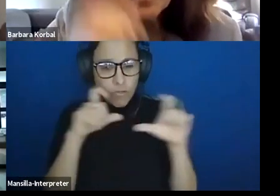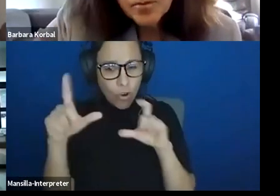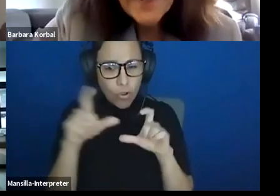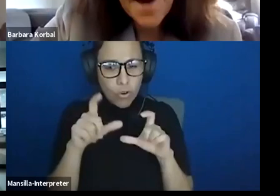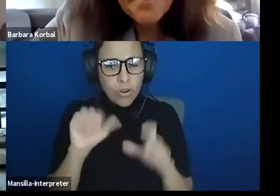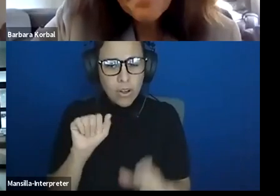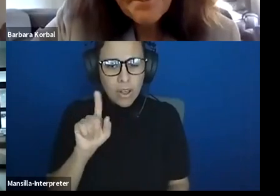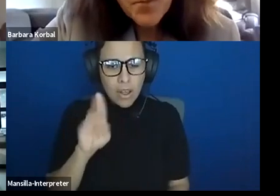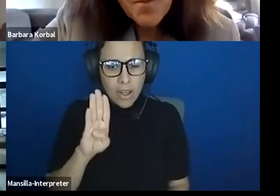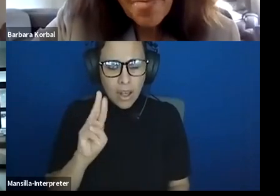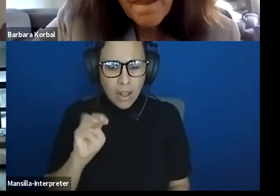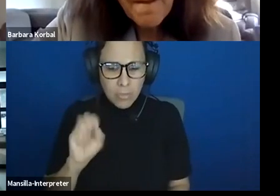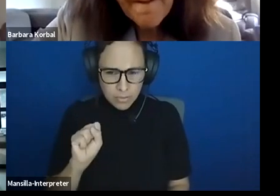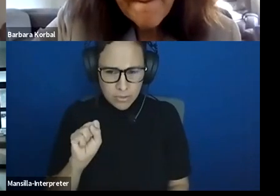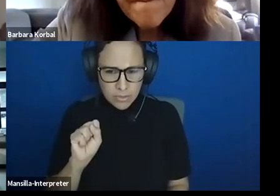albums, which